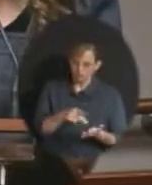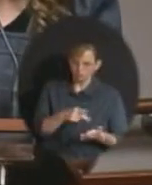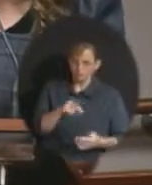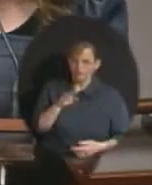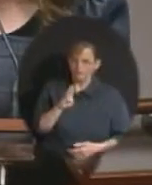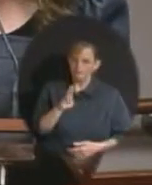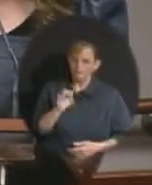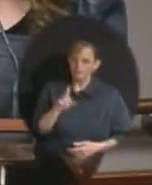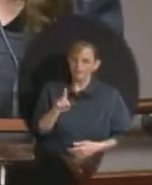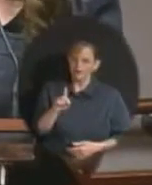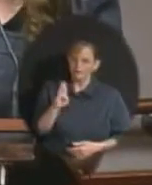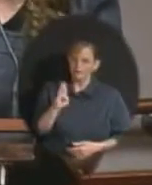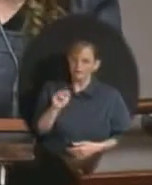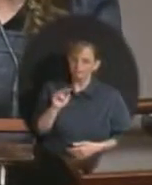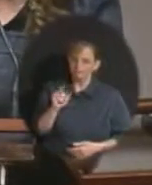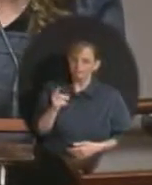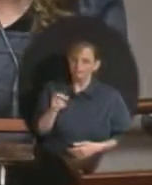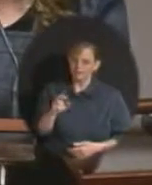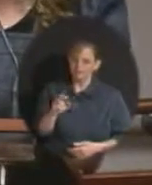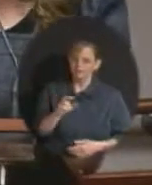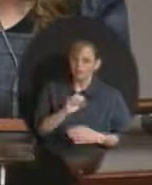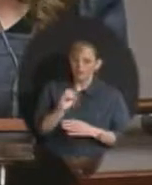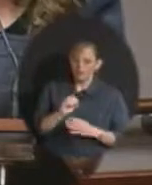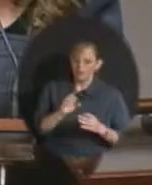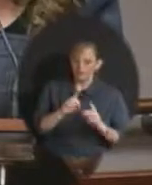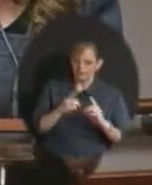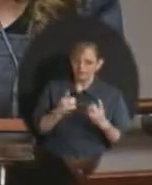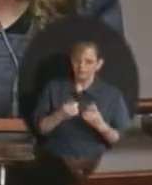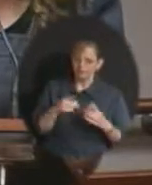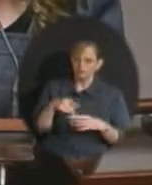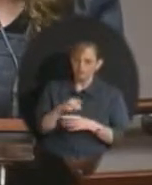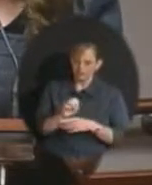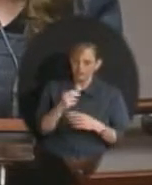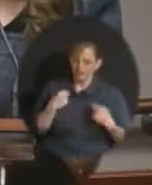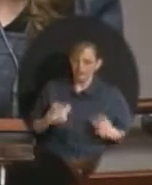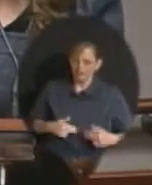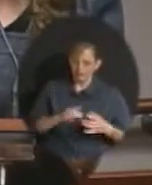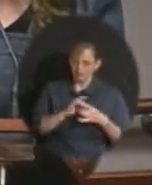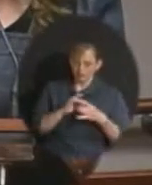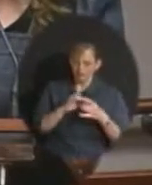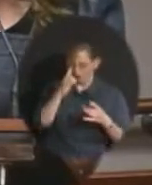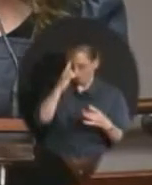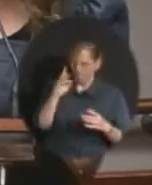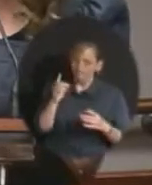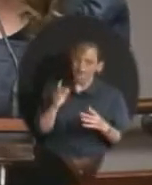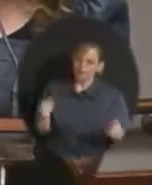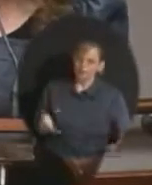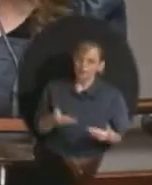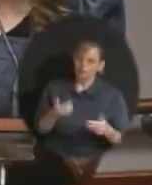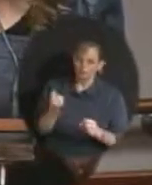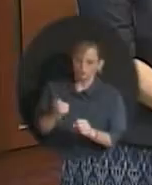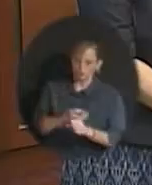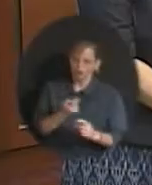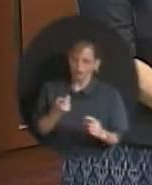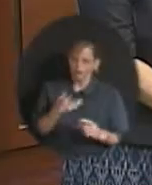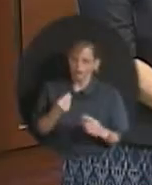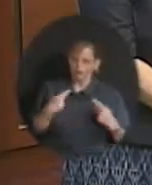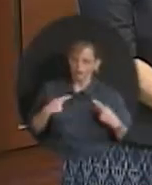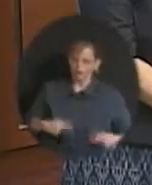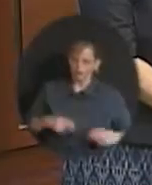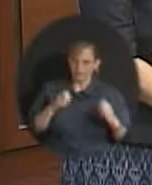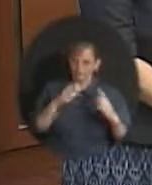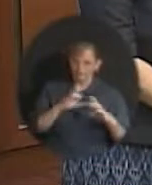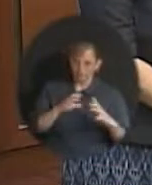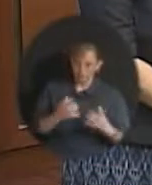School District PE and Health Coordinator, said, "We believe that by introducing the game of golf to students in physical education class and providing